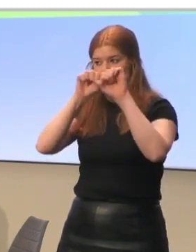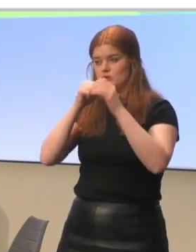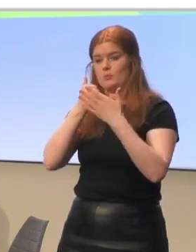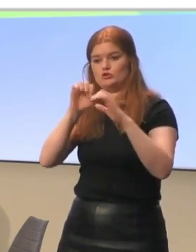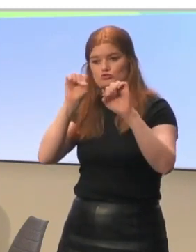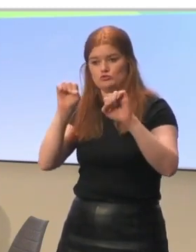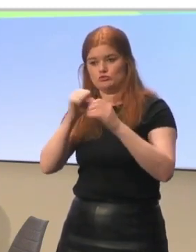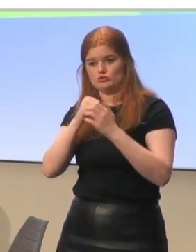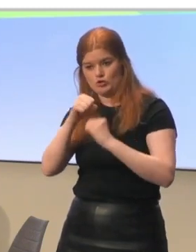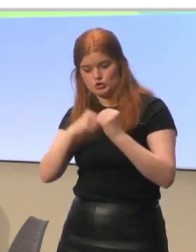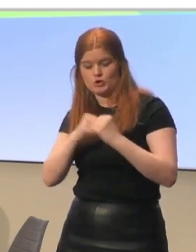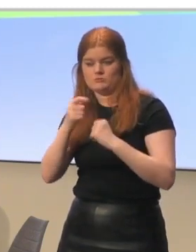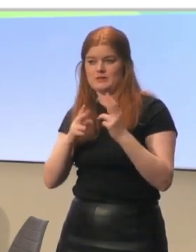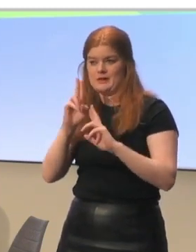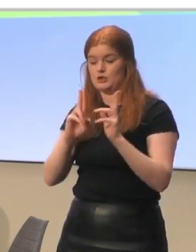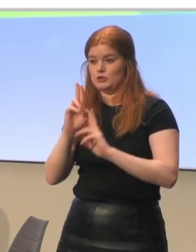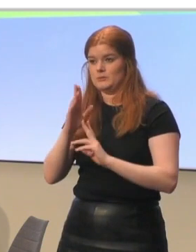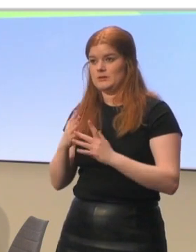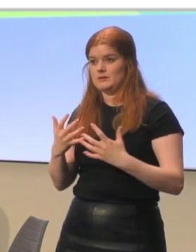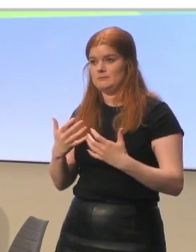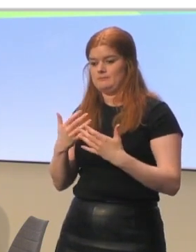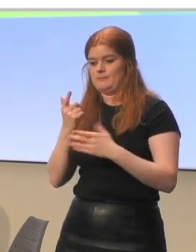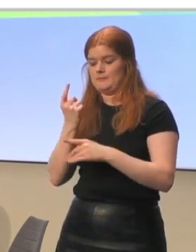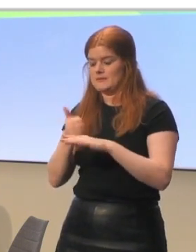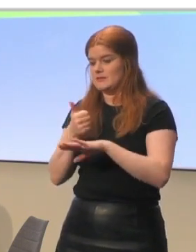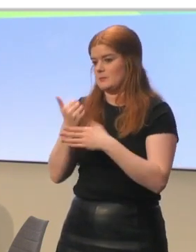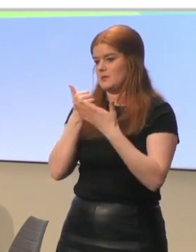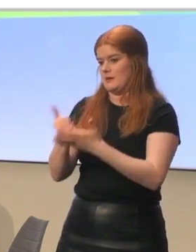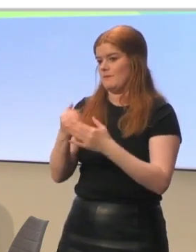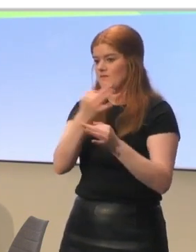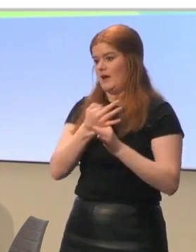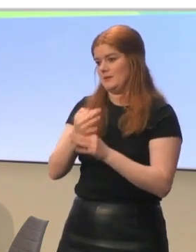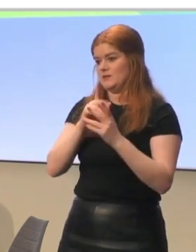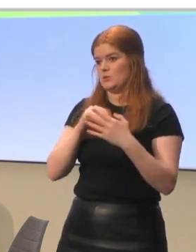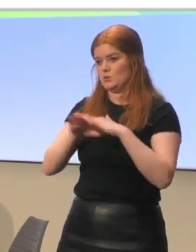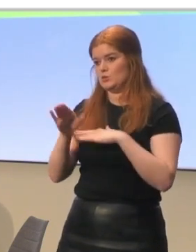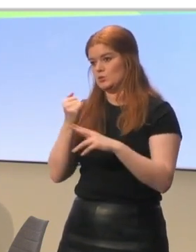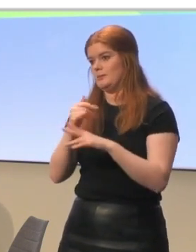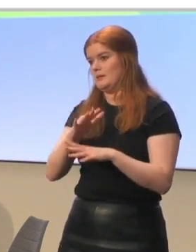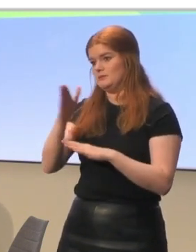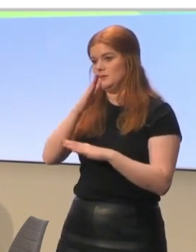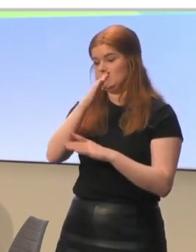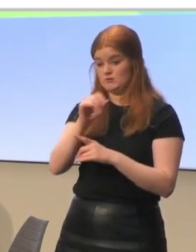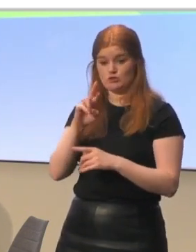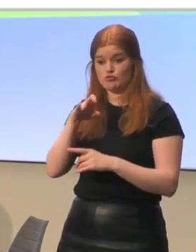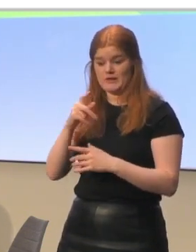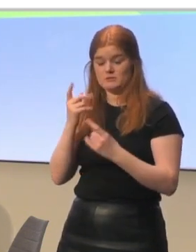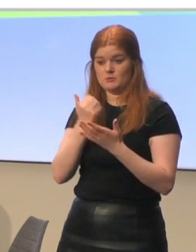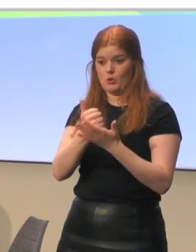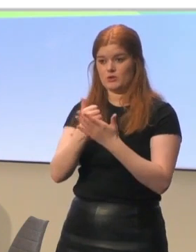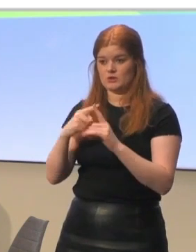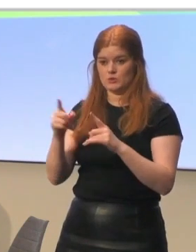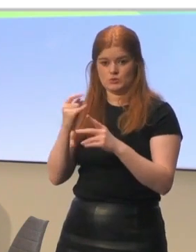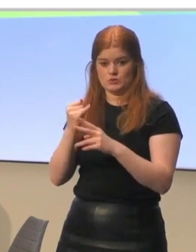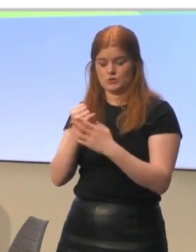Its initial focus being to assist the families in securing school places. And just saying, REALT has supported schools in the region to meet this